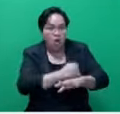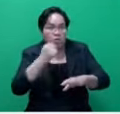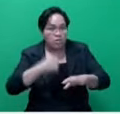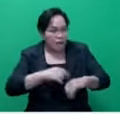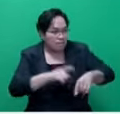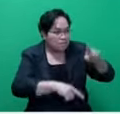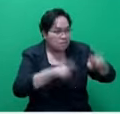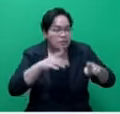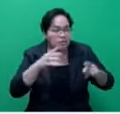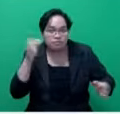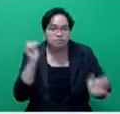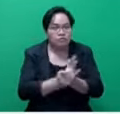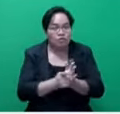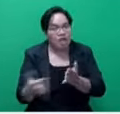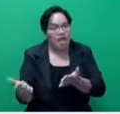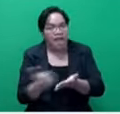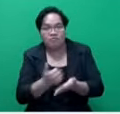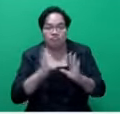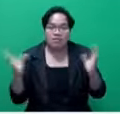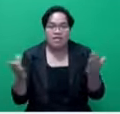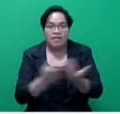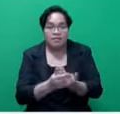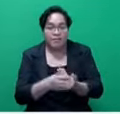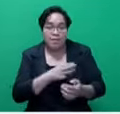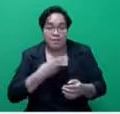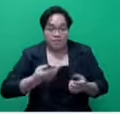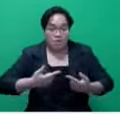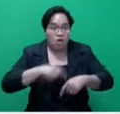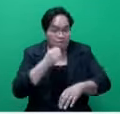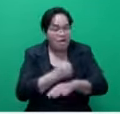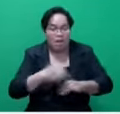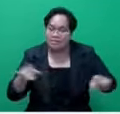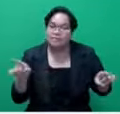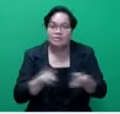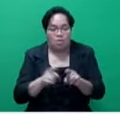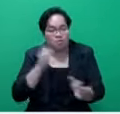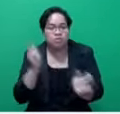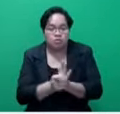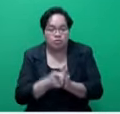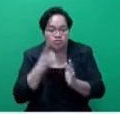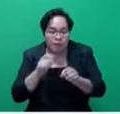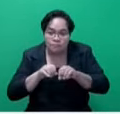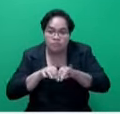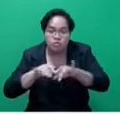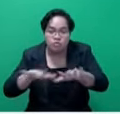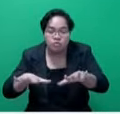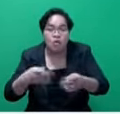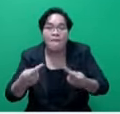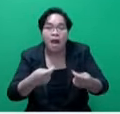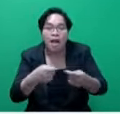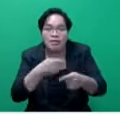machinery immediately went into action. The Ministry of Local Government moved quickly to spread market